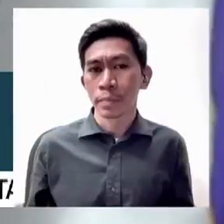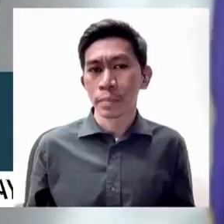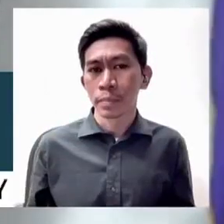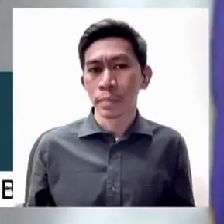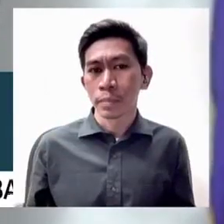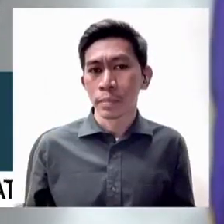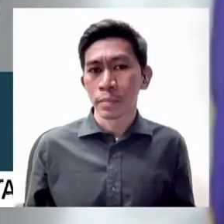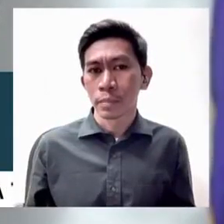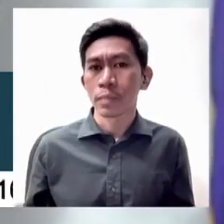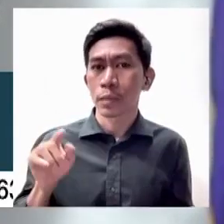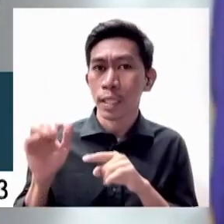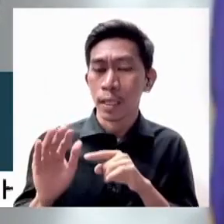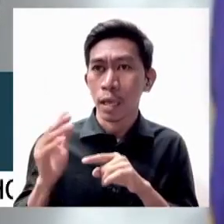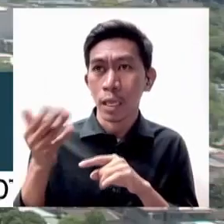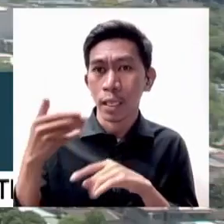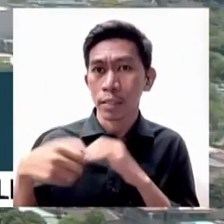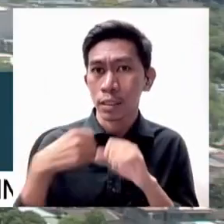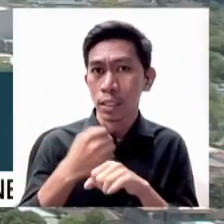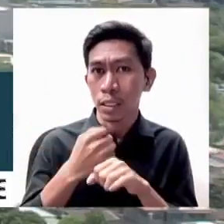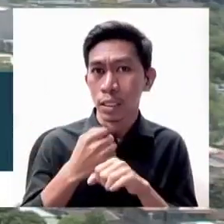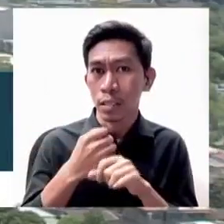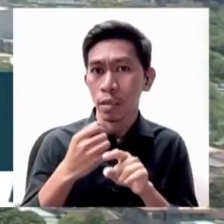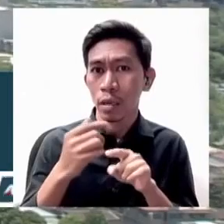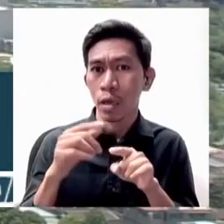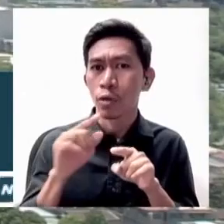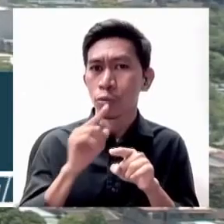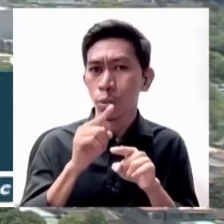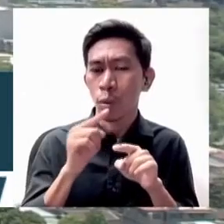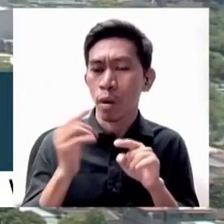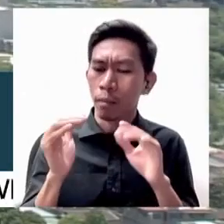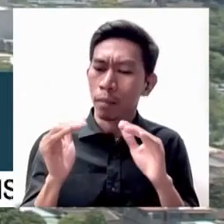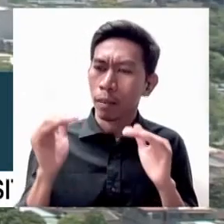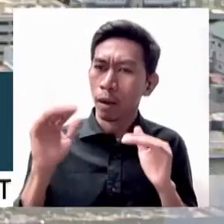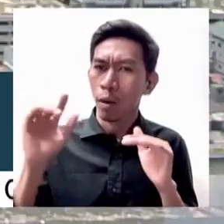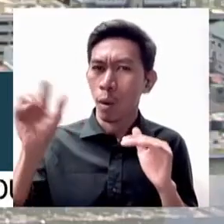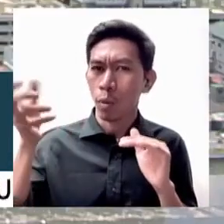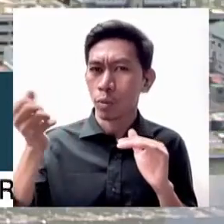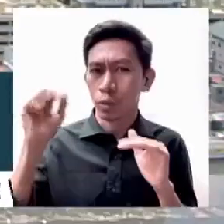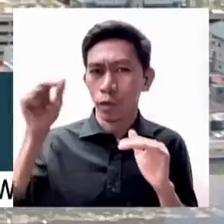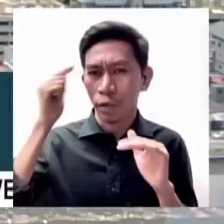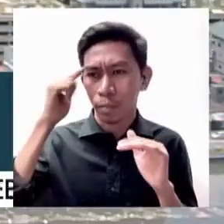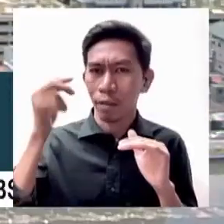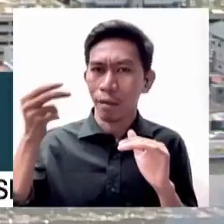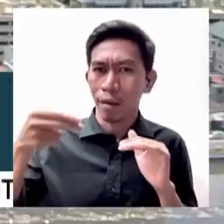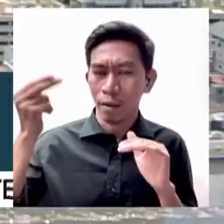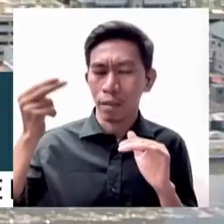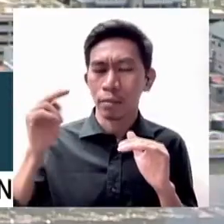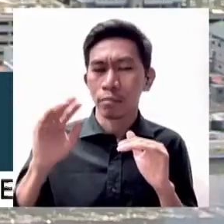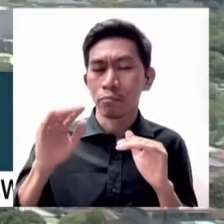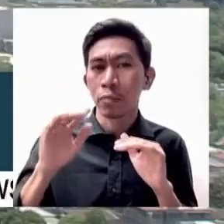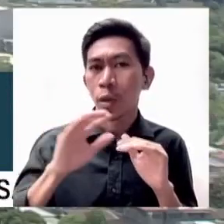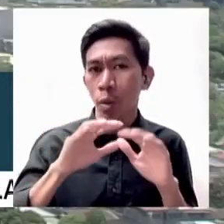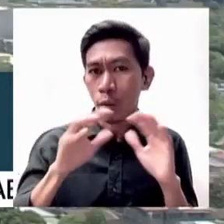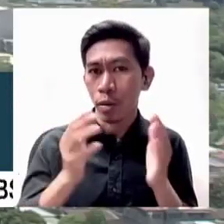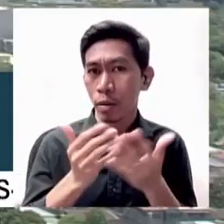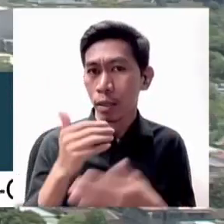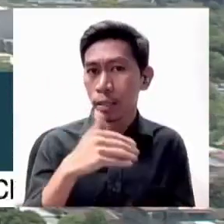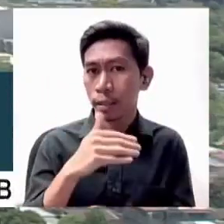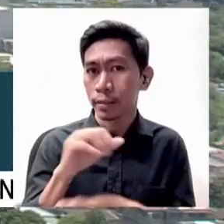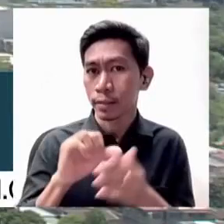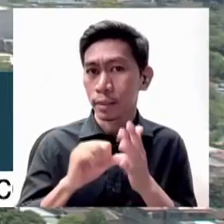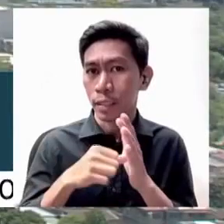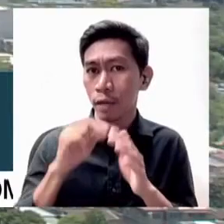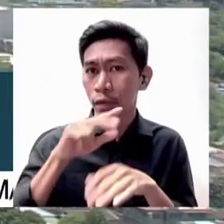the Philippine government's own target of a 6.5-8% expansion. That's as the World Bank noted, the Philippines is